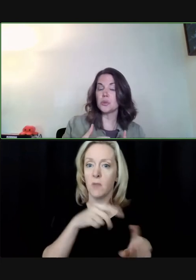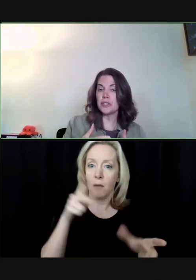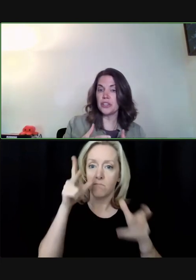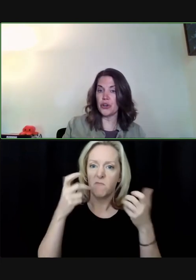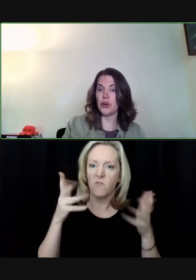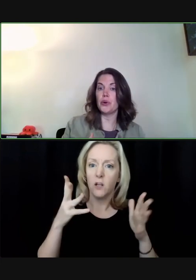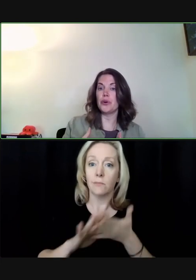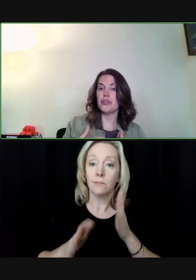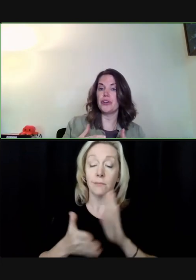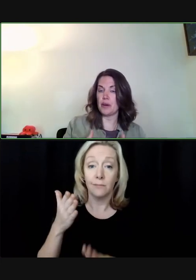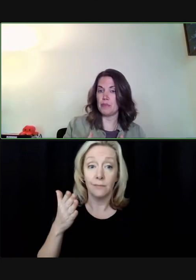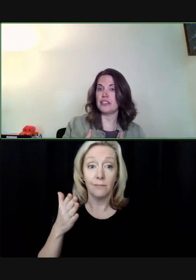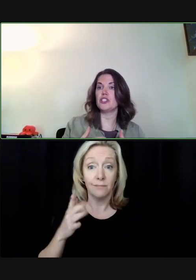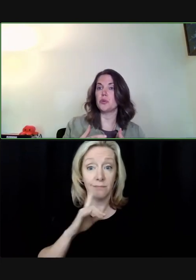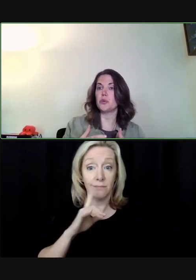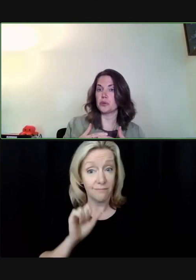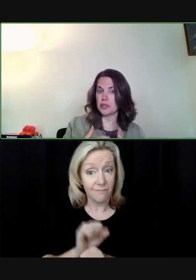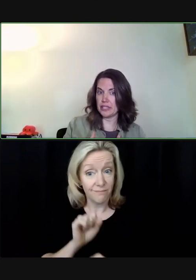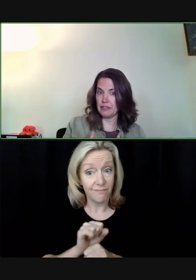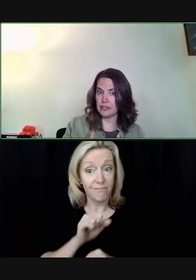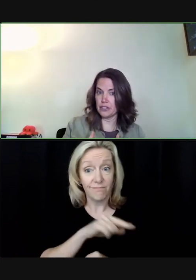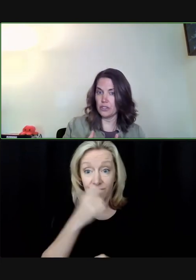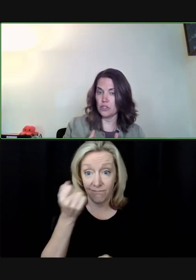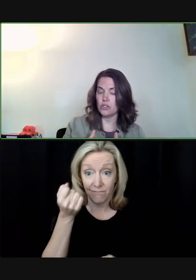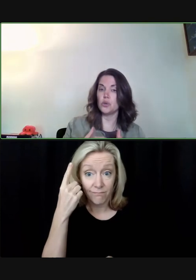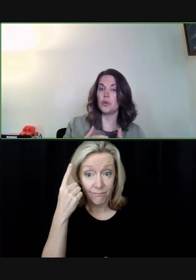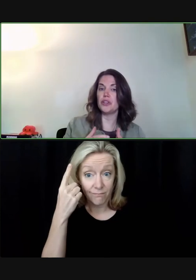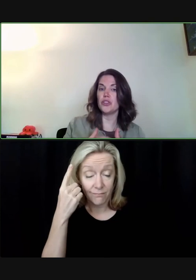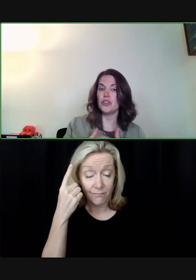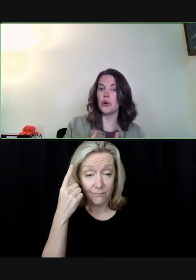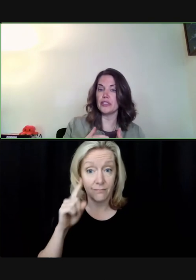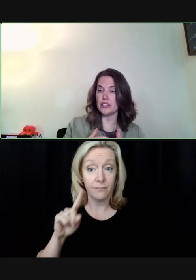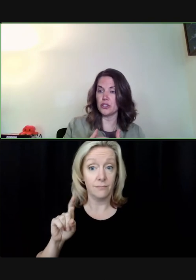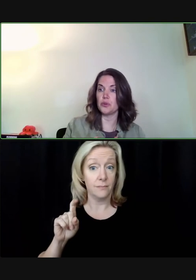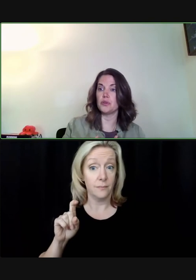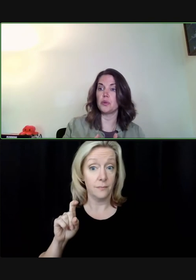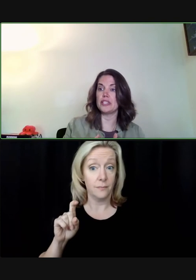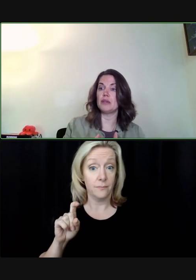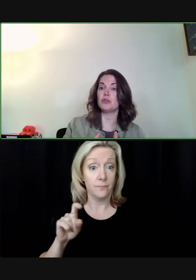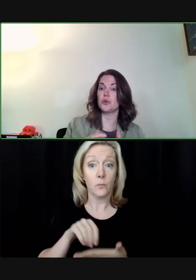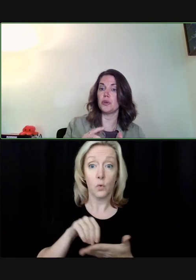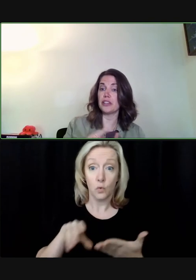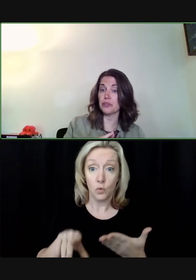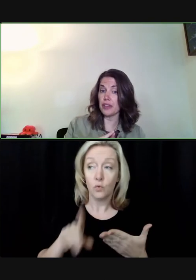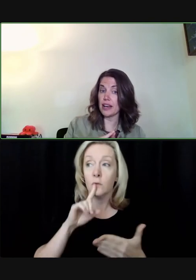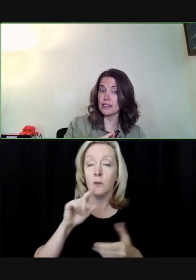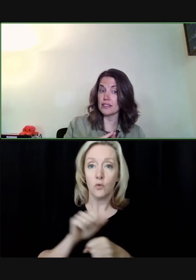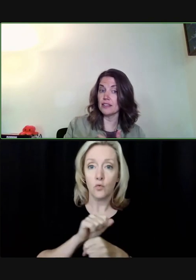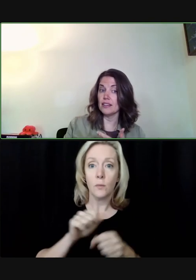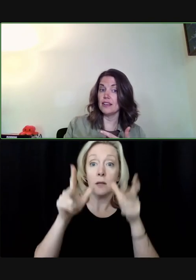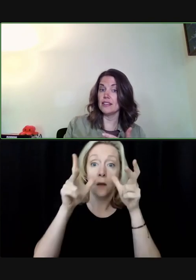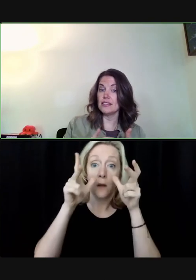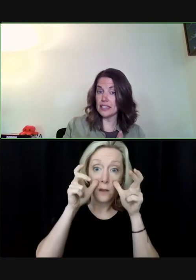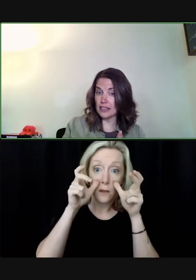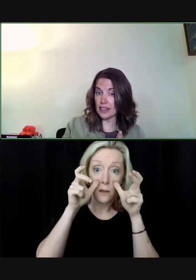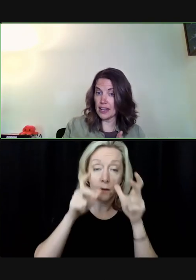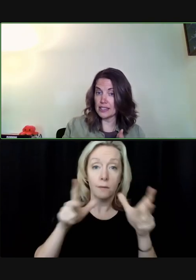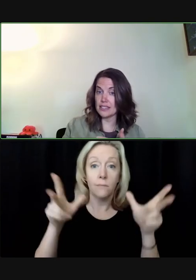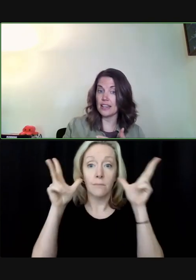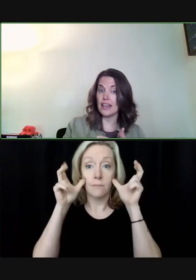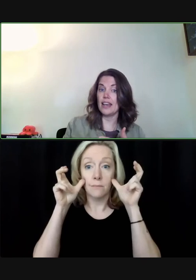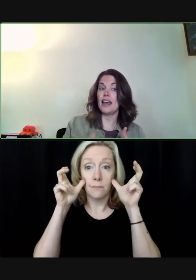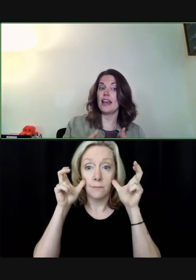we actually know that that message was received? Do we know that that student was able to hear that,